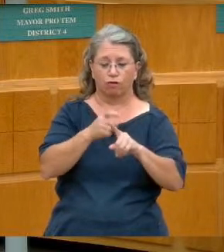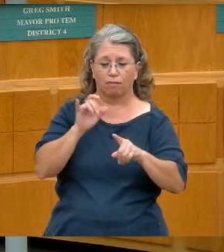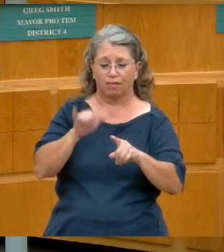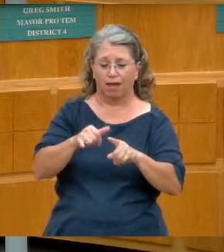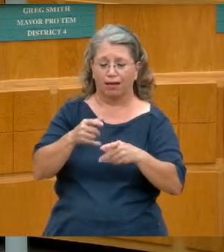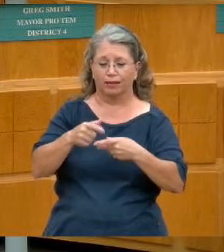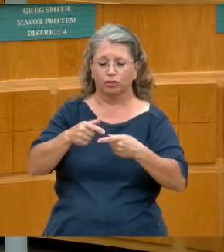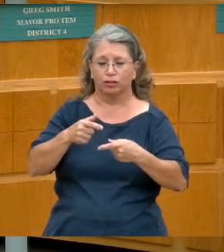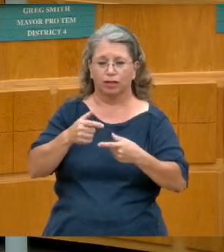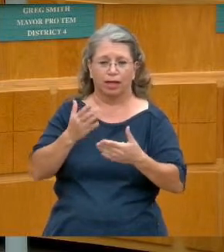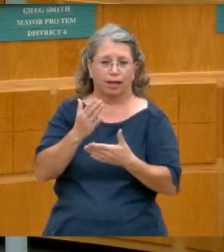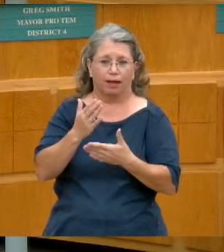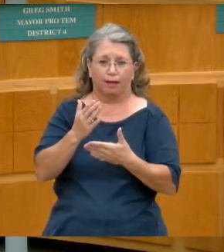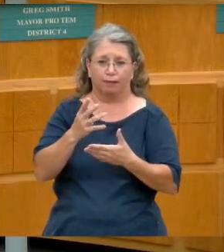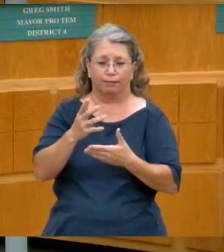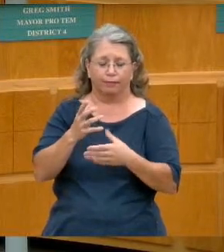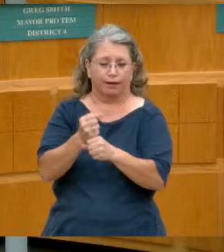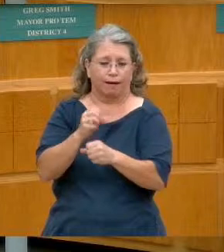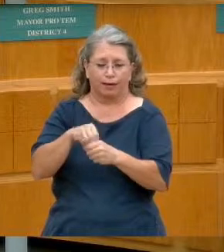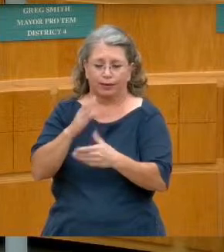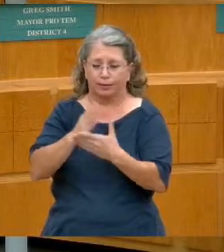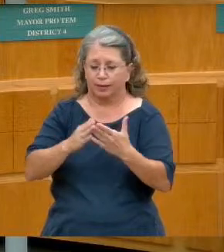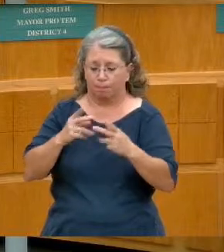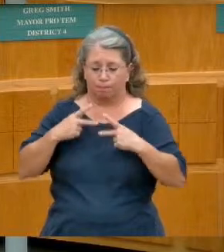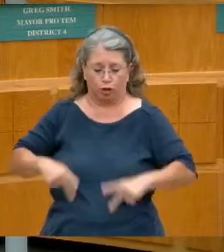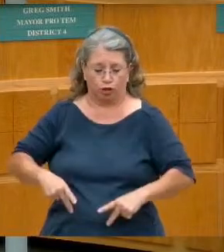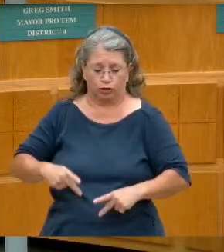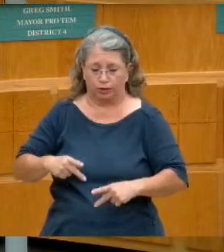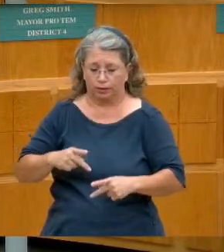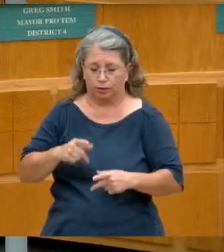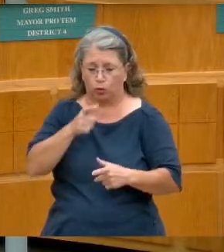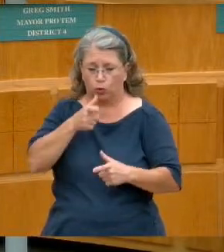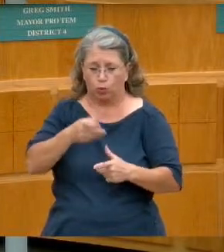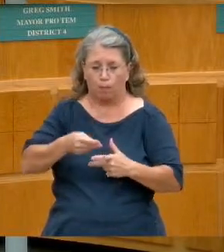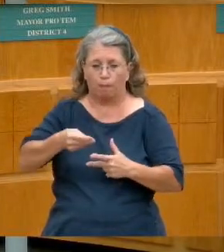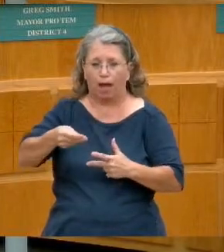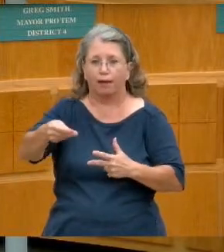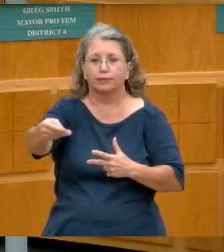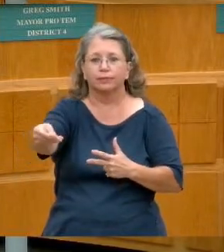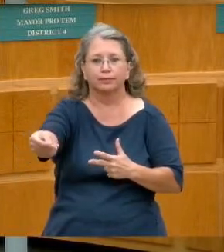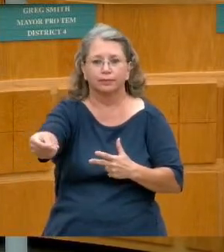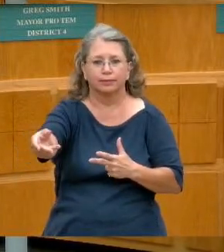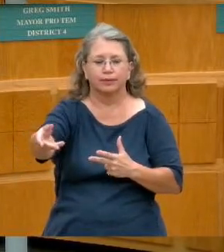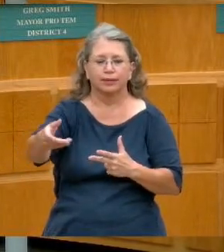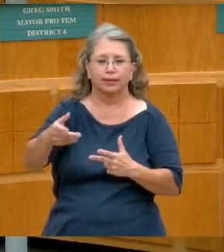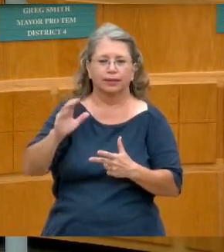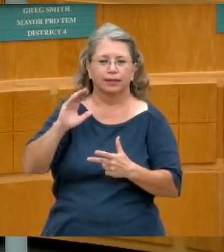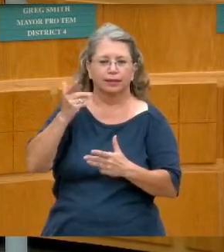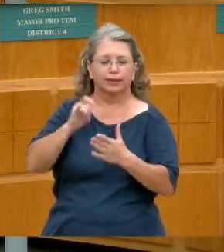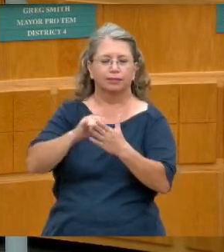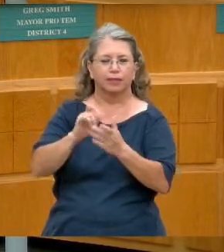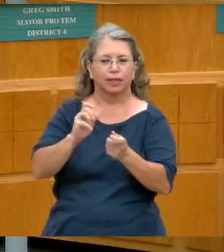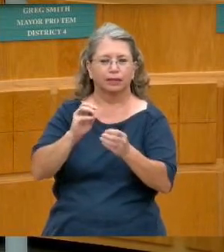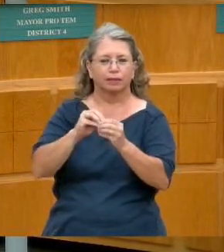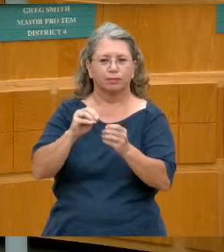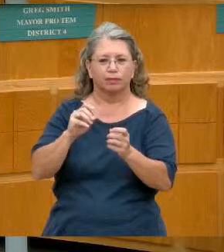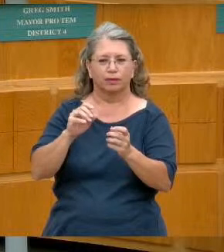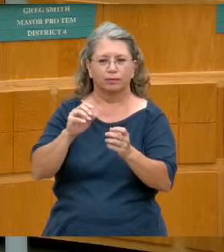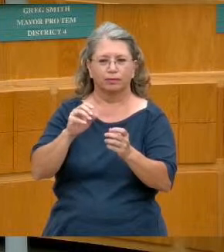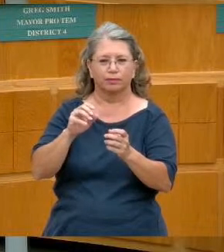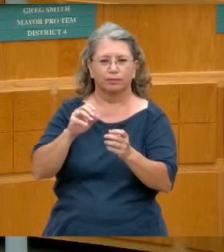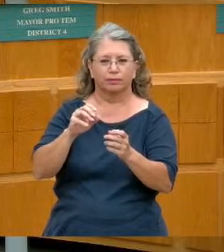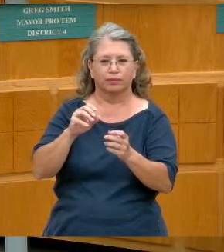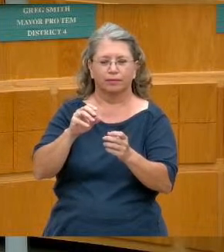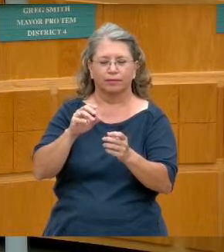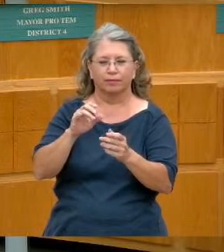human host past that to today. And it seems like it might be further evolving as this pandemic proceeds. I'm